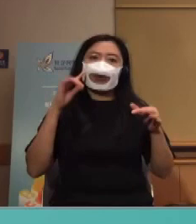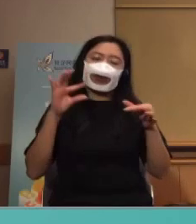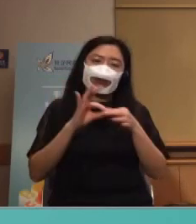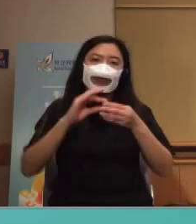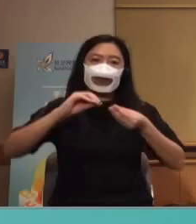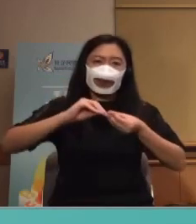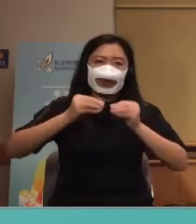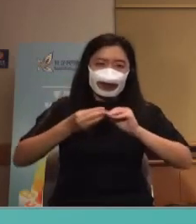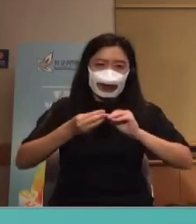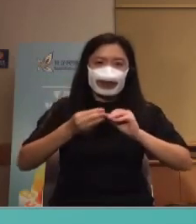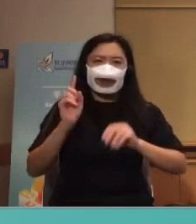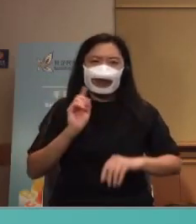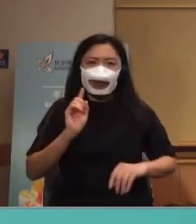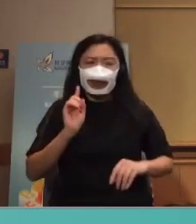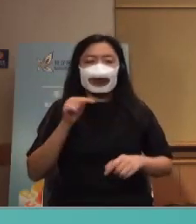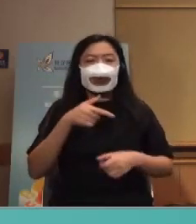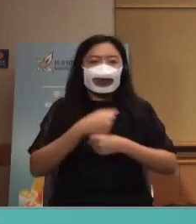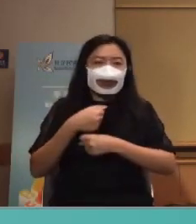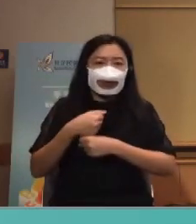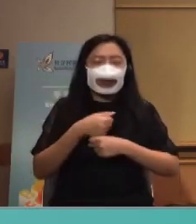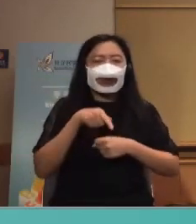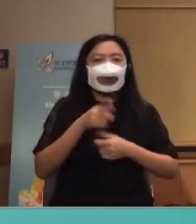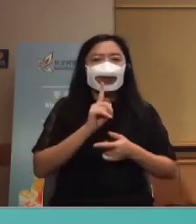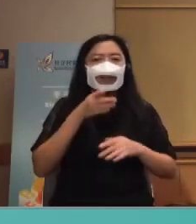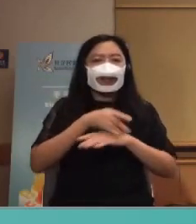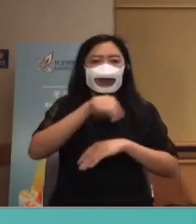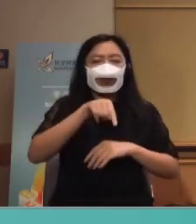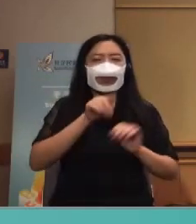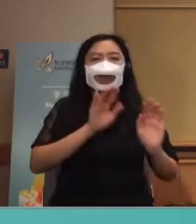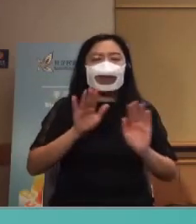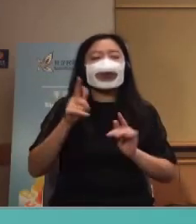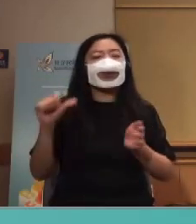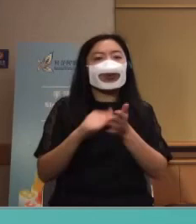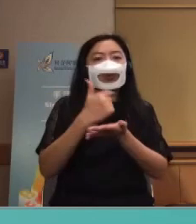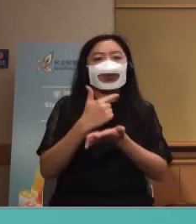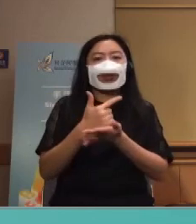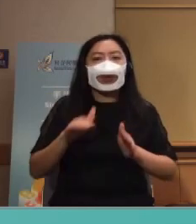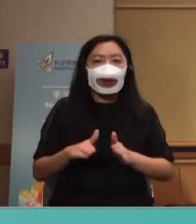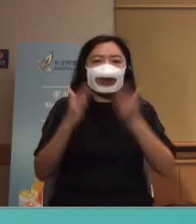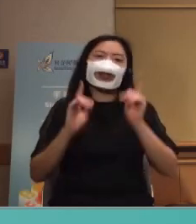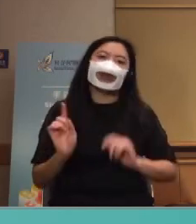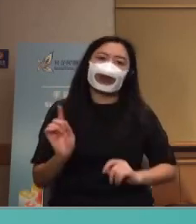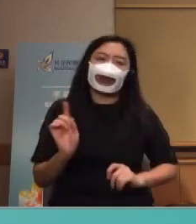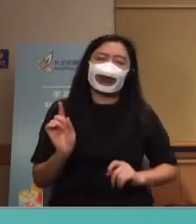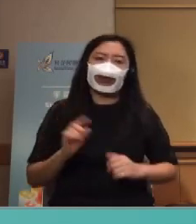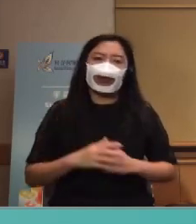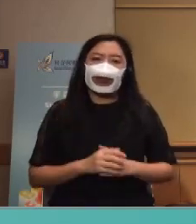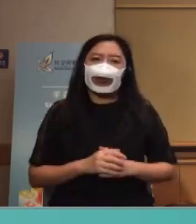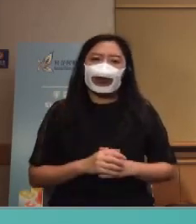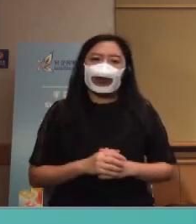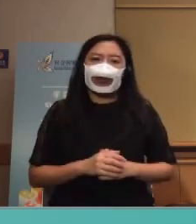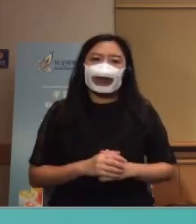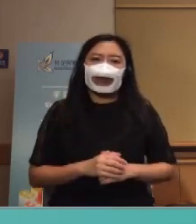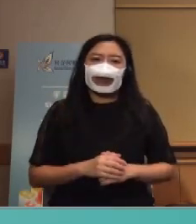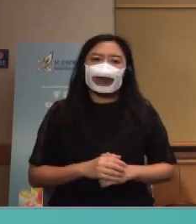right? The most important thing is, how do you get started, right? How do you actually begin everything, right? So, does it?